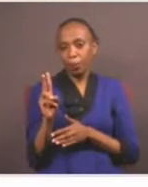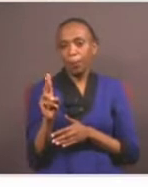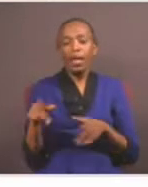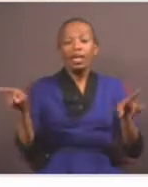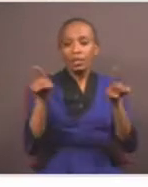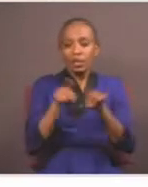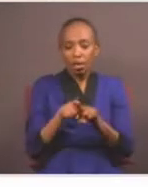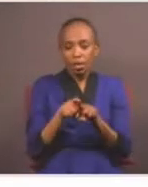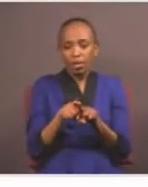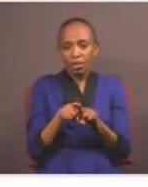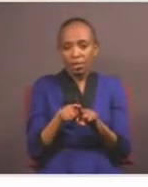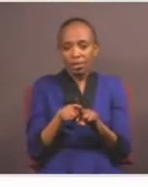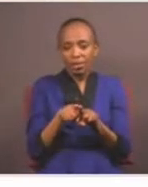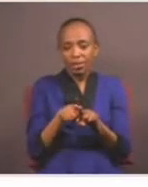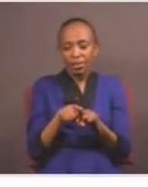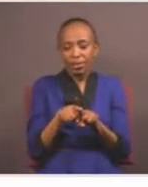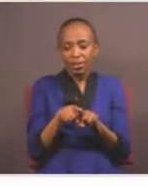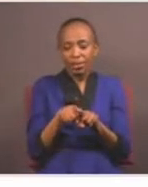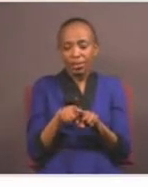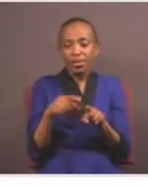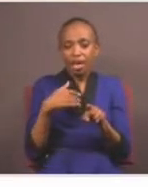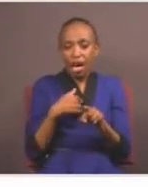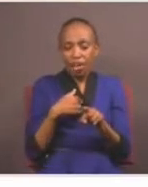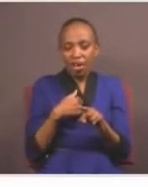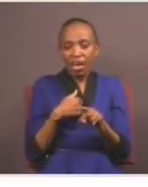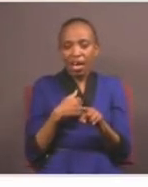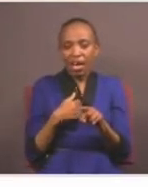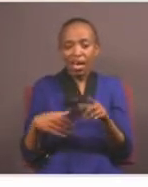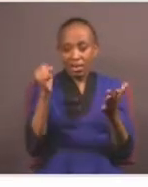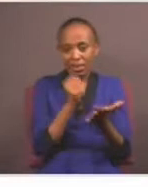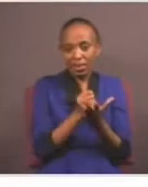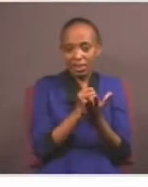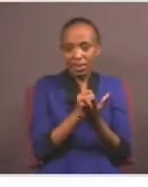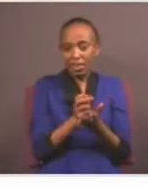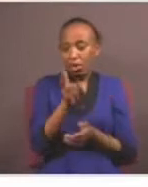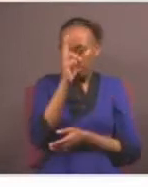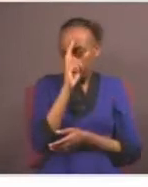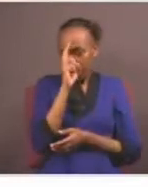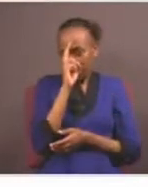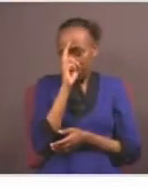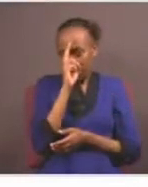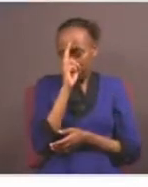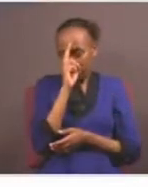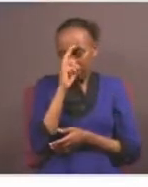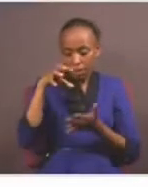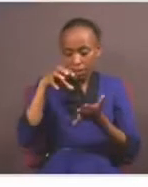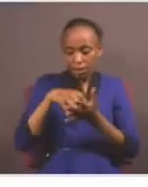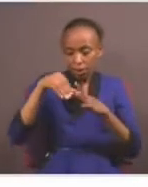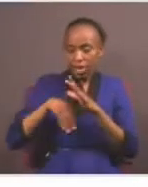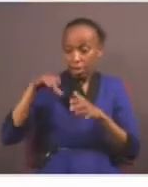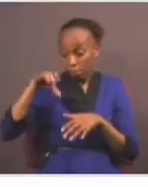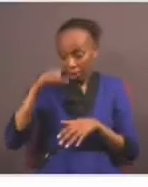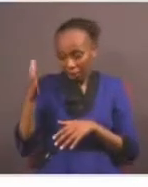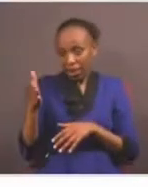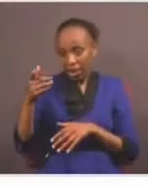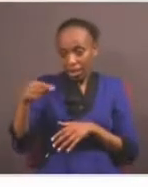Equally, there is a gazetted police station inside Kongoya Market.